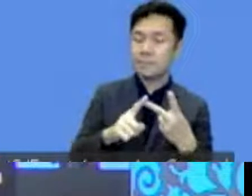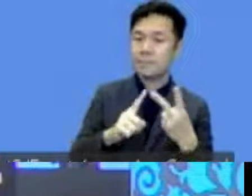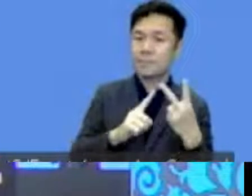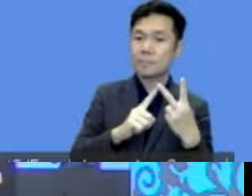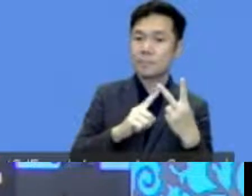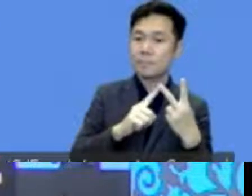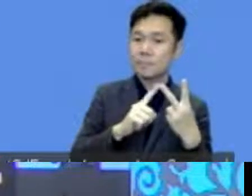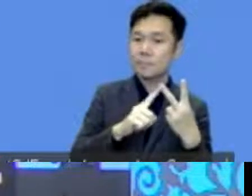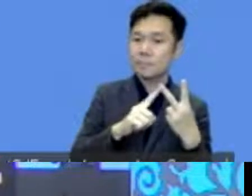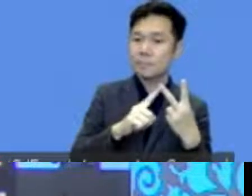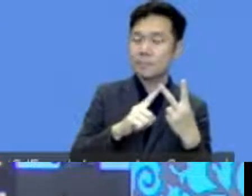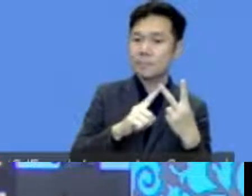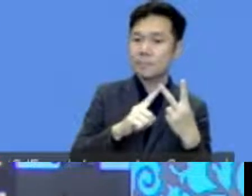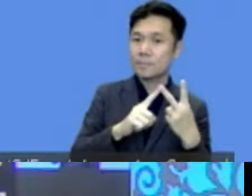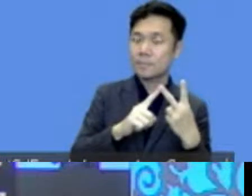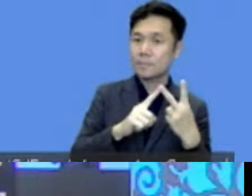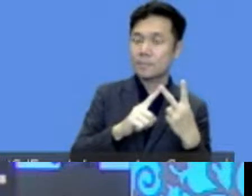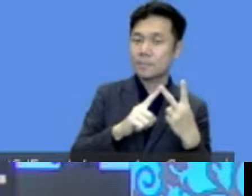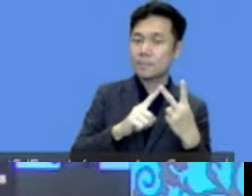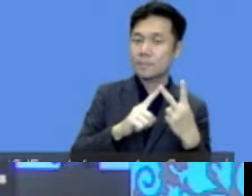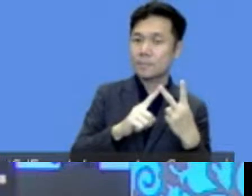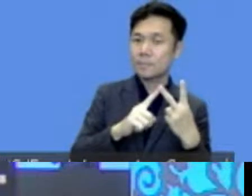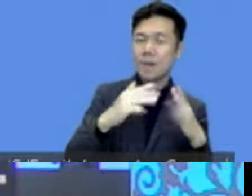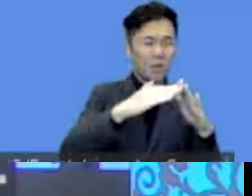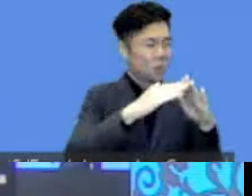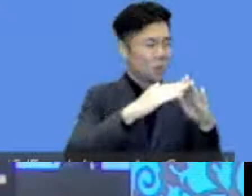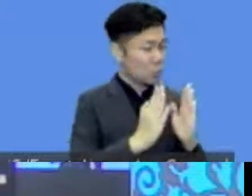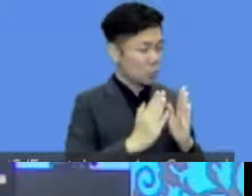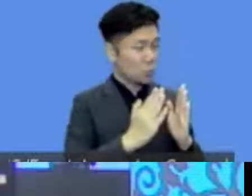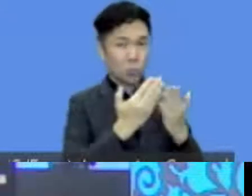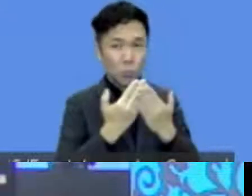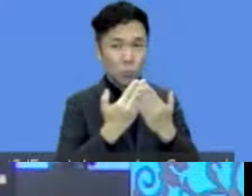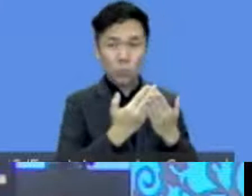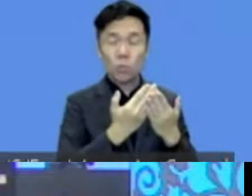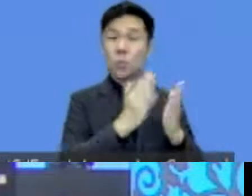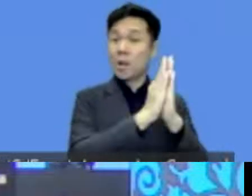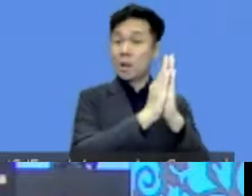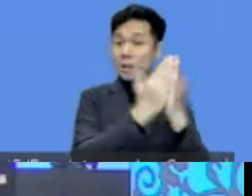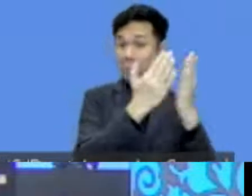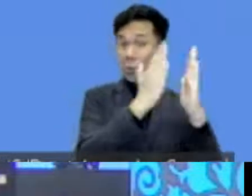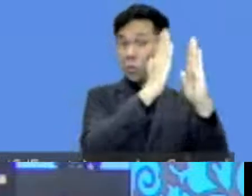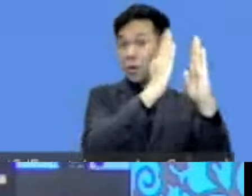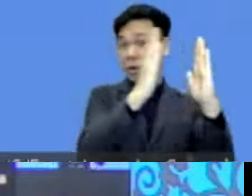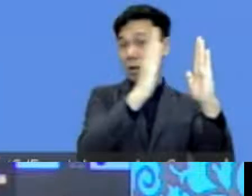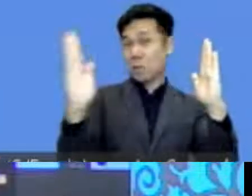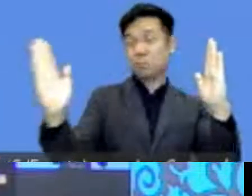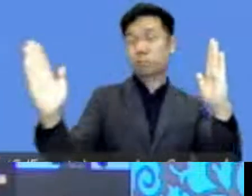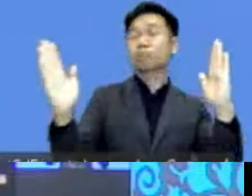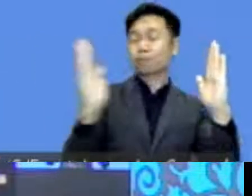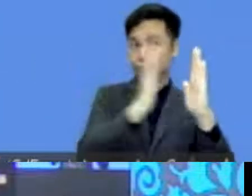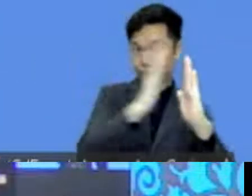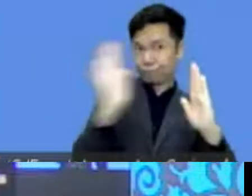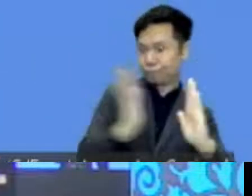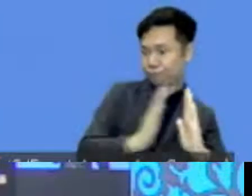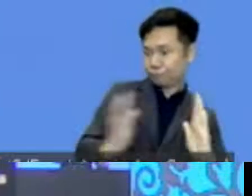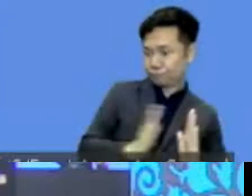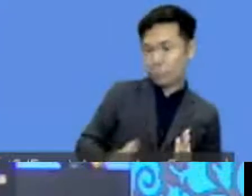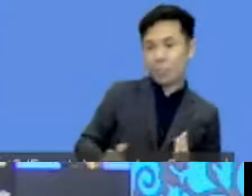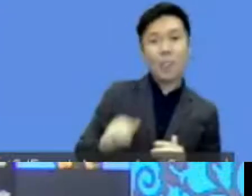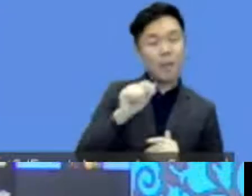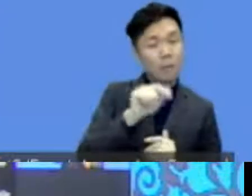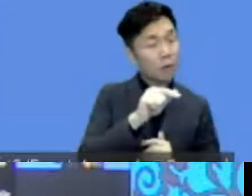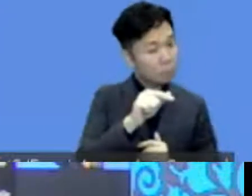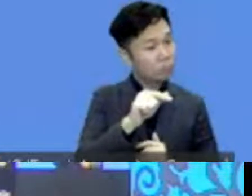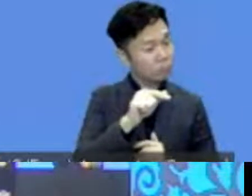our schools and public libraries this service so that they could provide it to